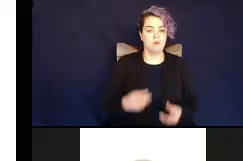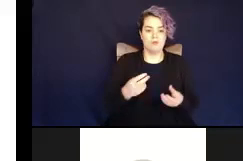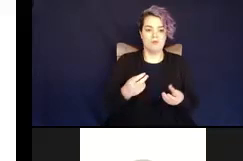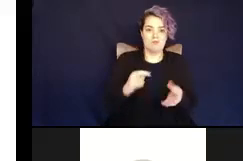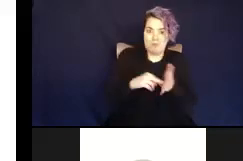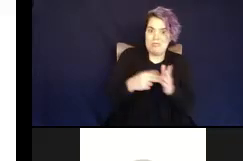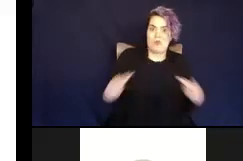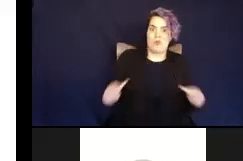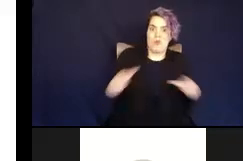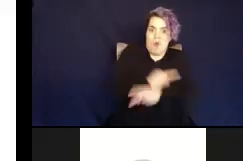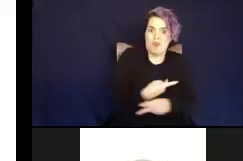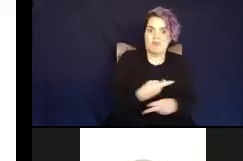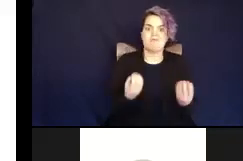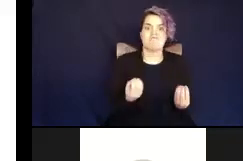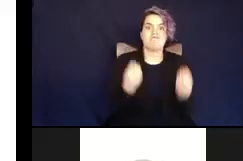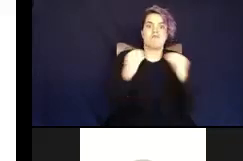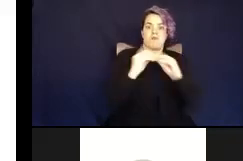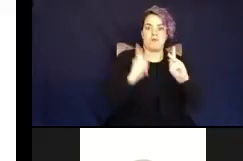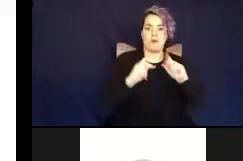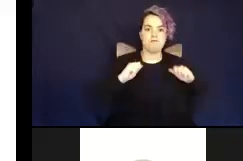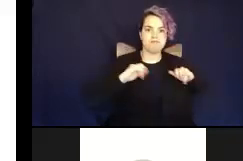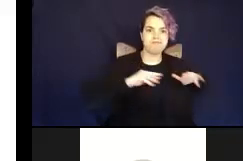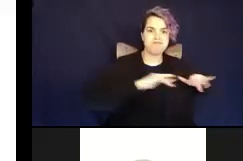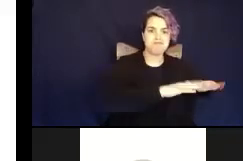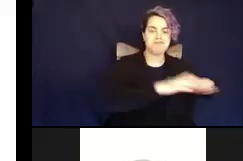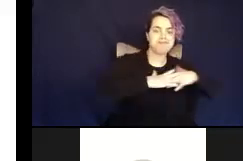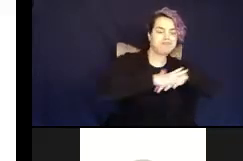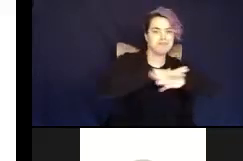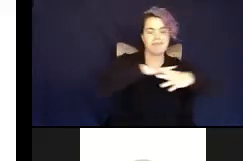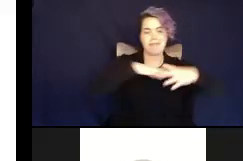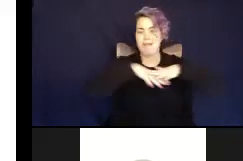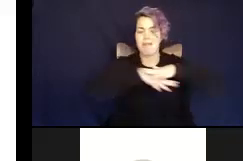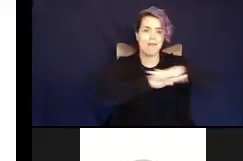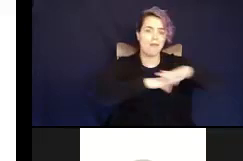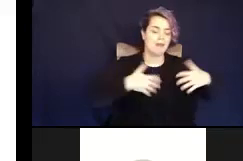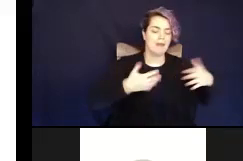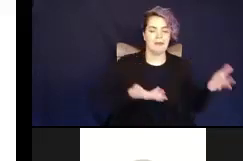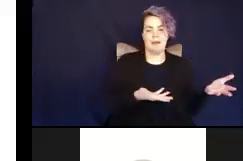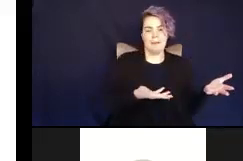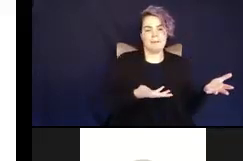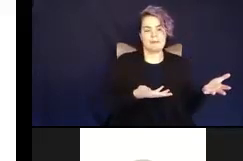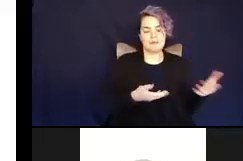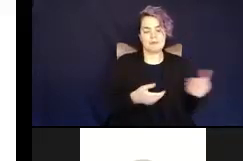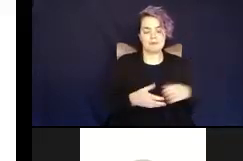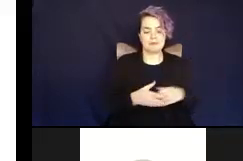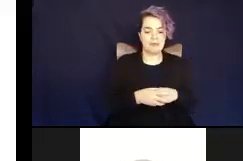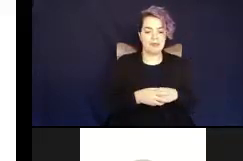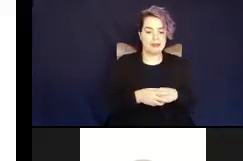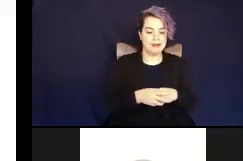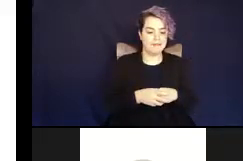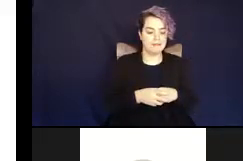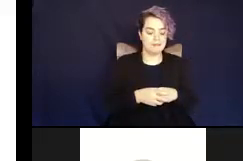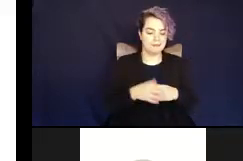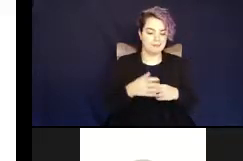crowding. And so even in those cases where, as we talked about, there